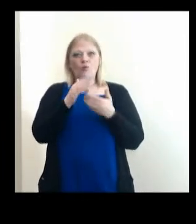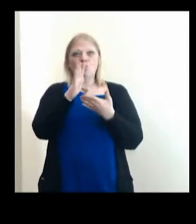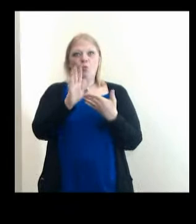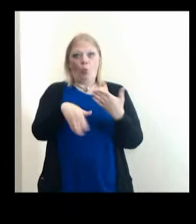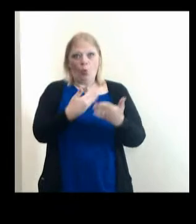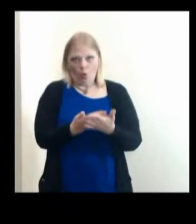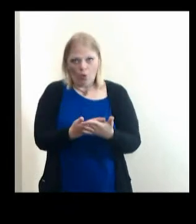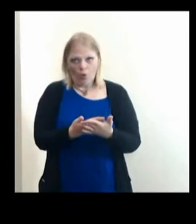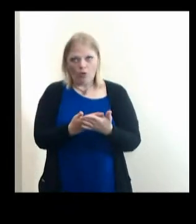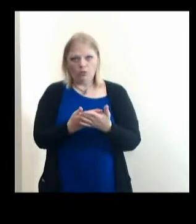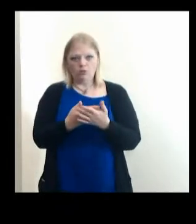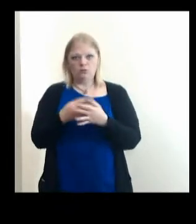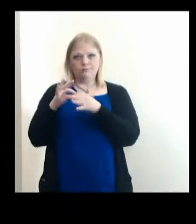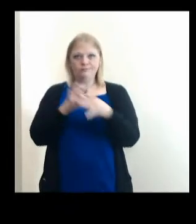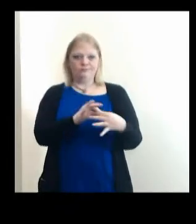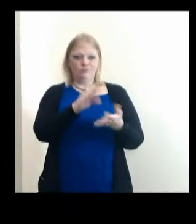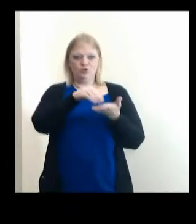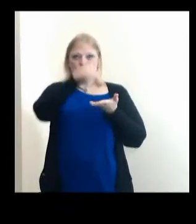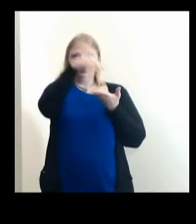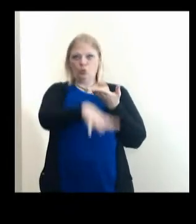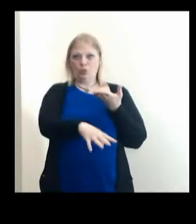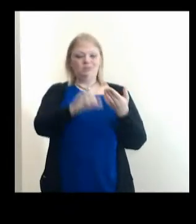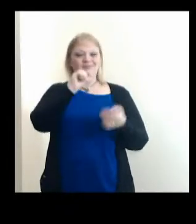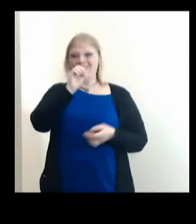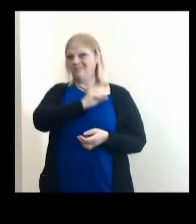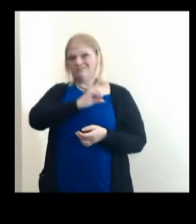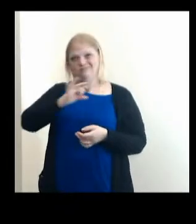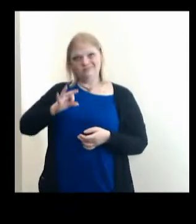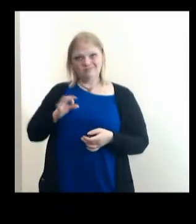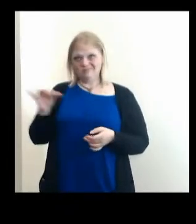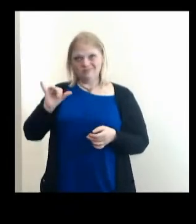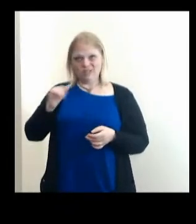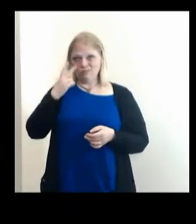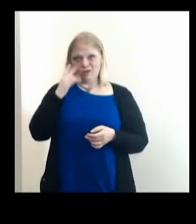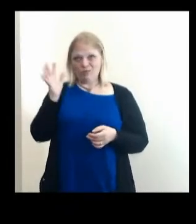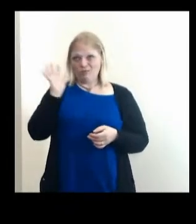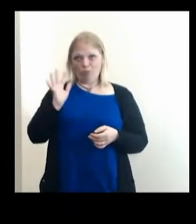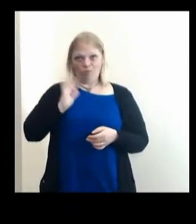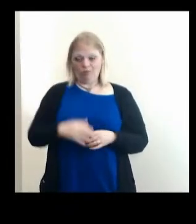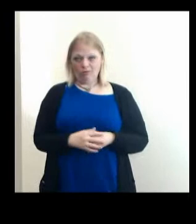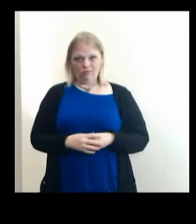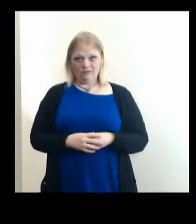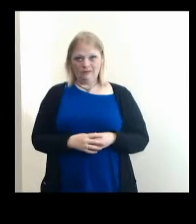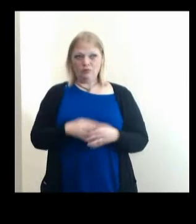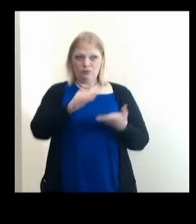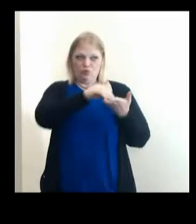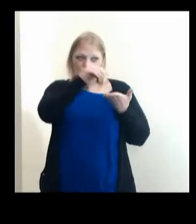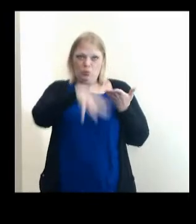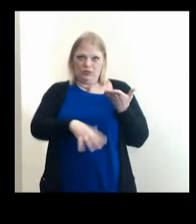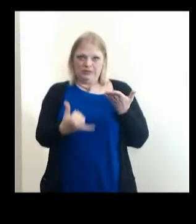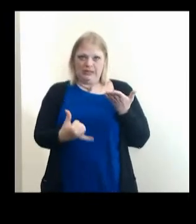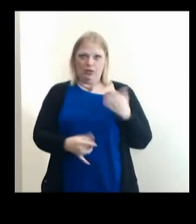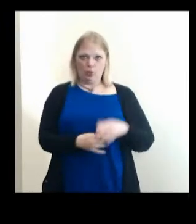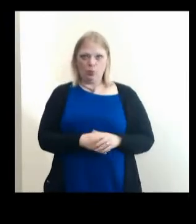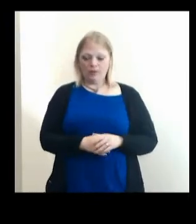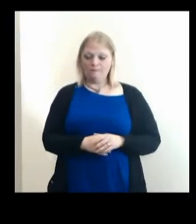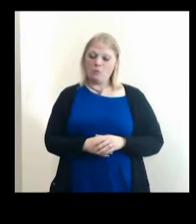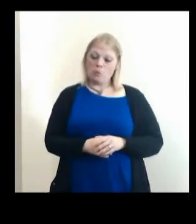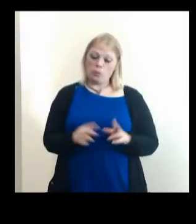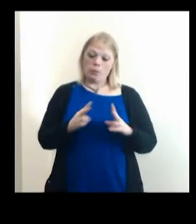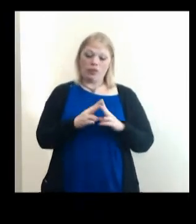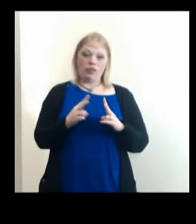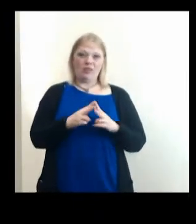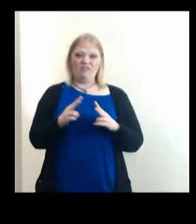cases are students, not faculty and staff like we saw earlier. They're students. So it's very,